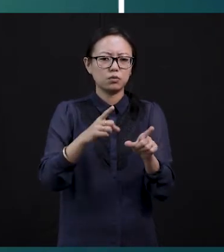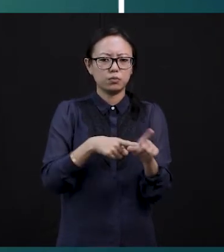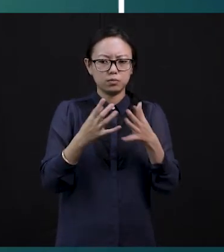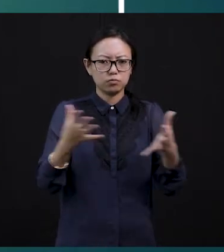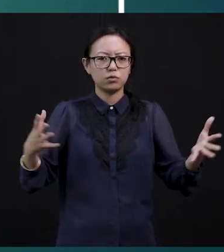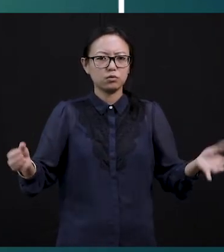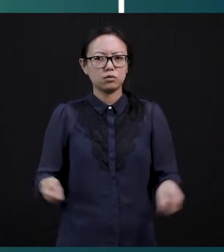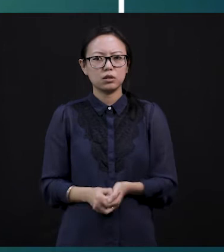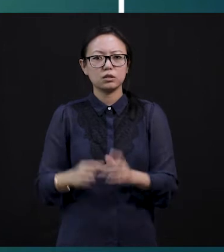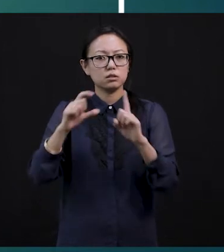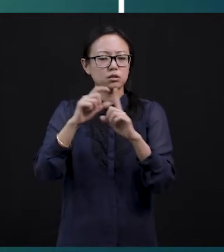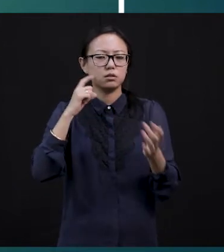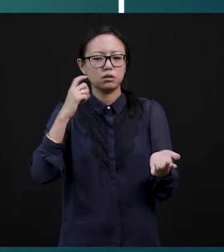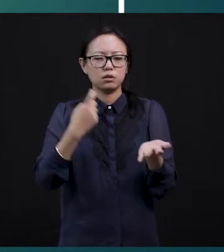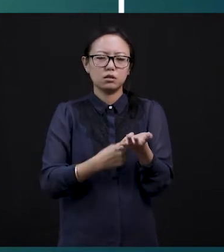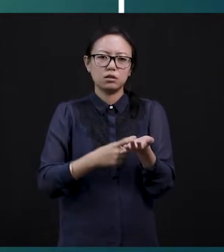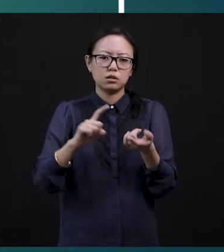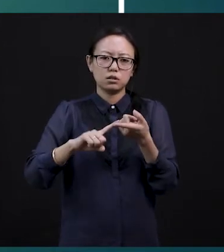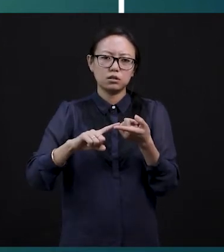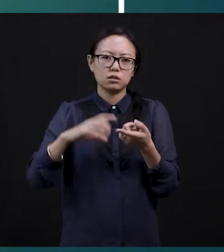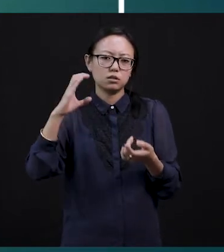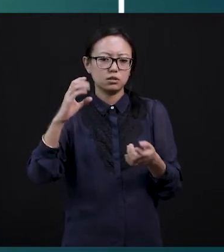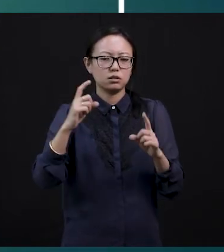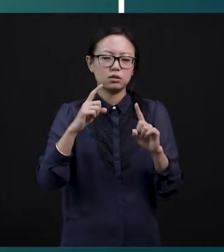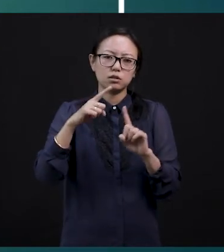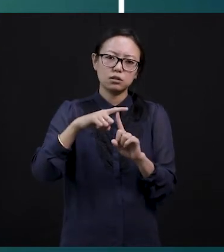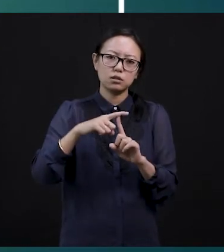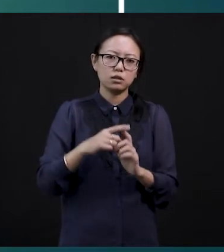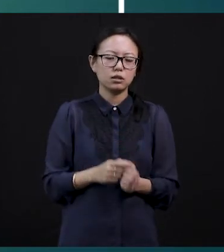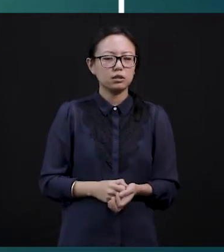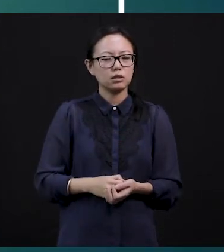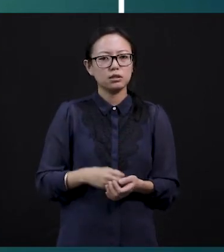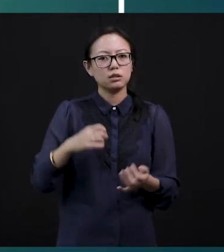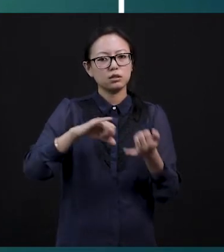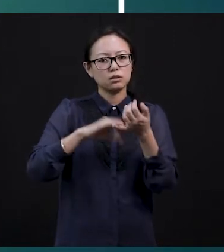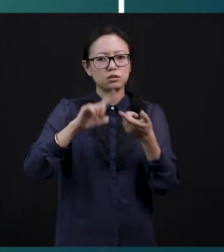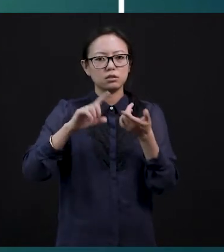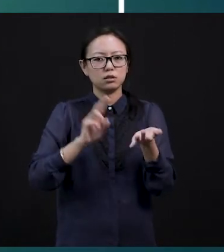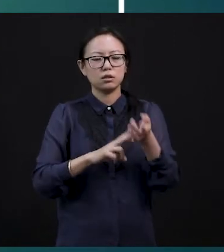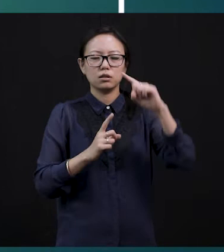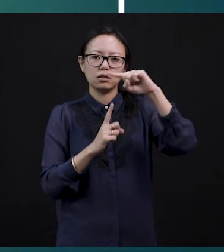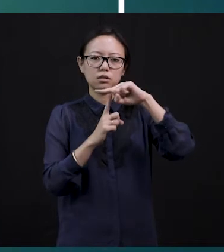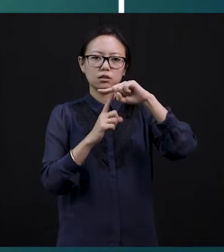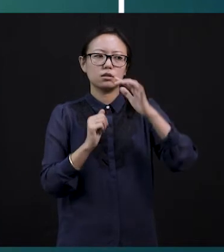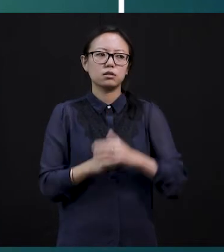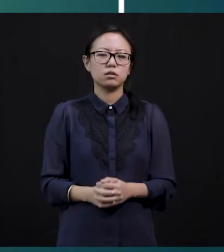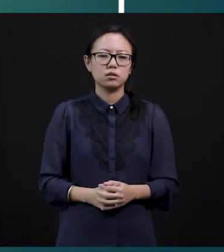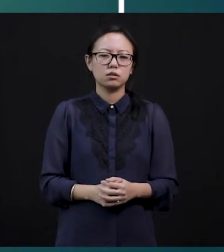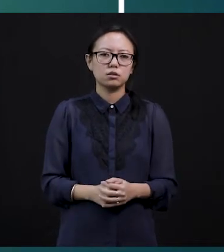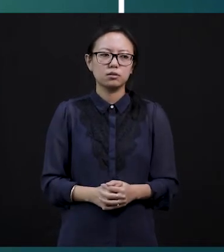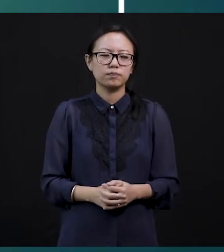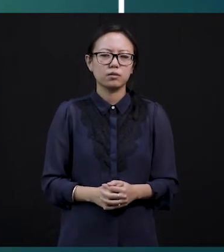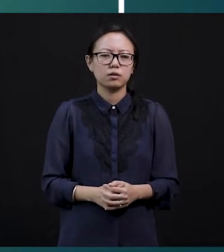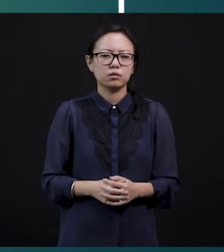that the wholesaler should have is he should have a very good relationship with the factories. So